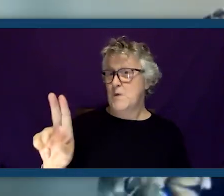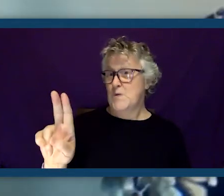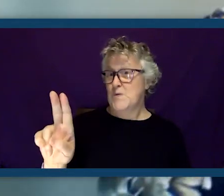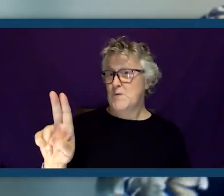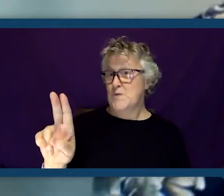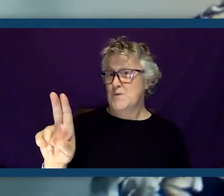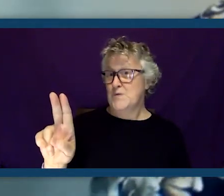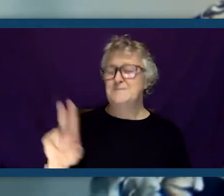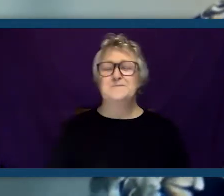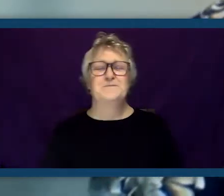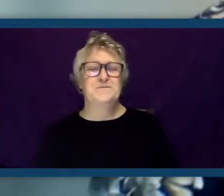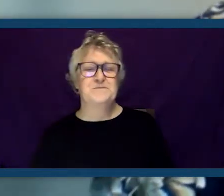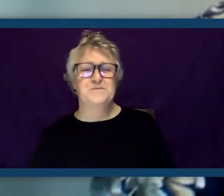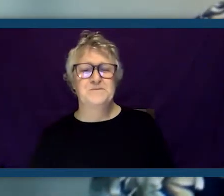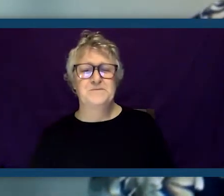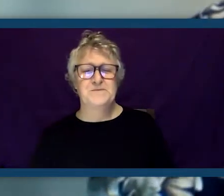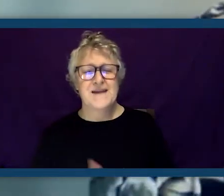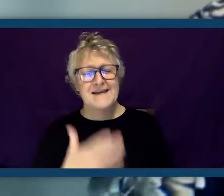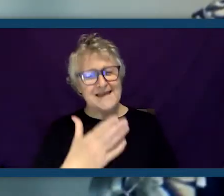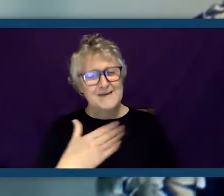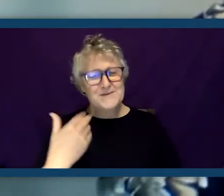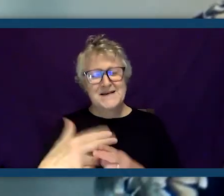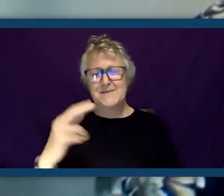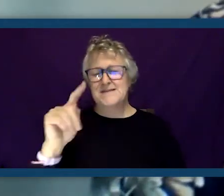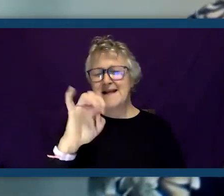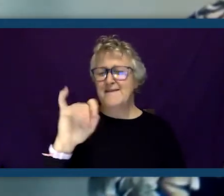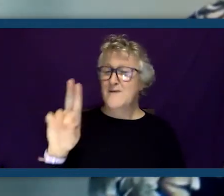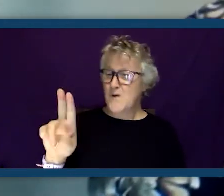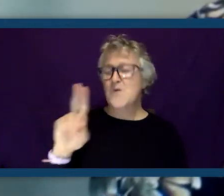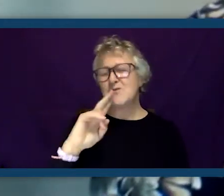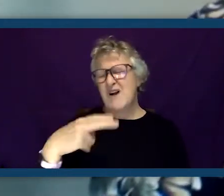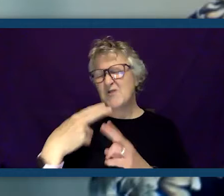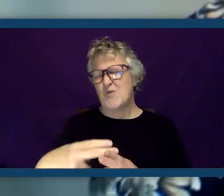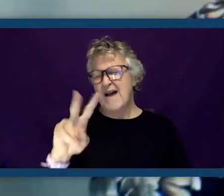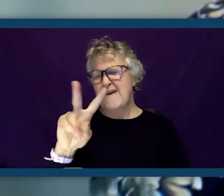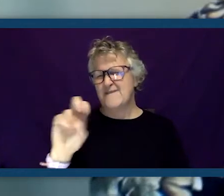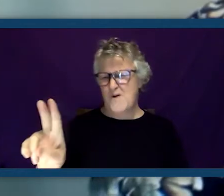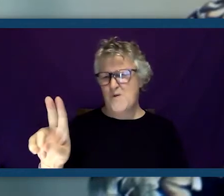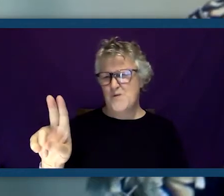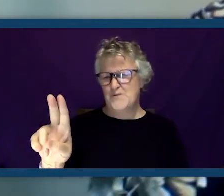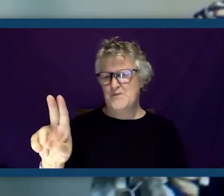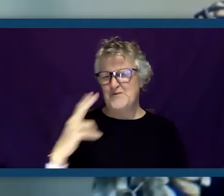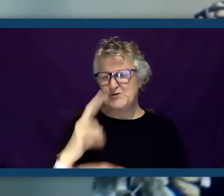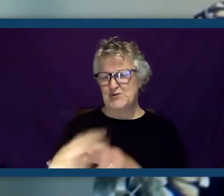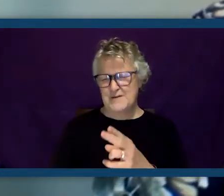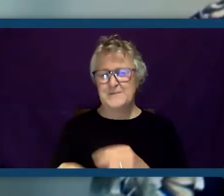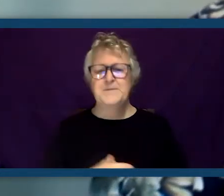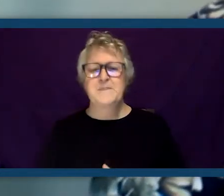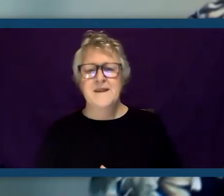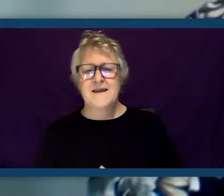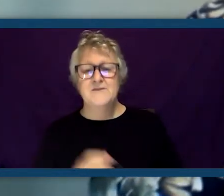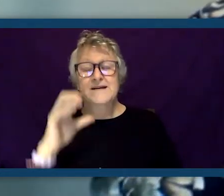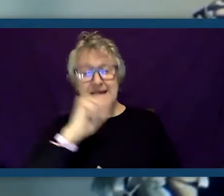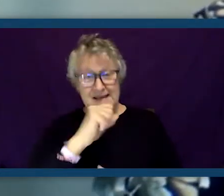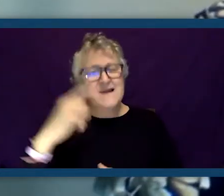Good evening, everyone. My name is Talavo Almavai, go by Vo for short. And thank you again, Sherry, for having us here. And yes, I hail from the